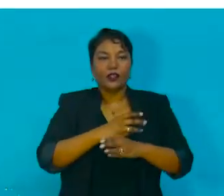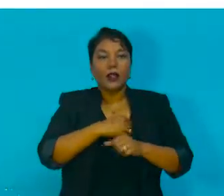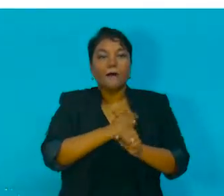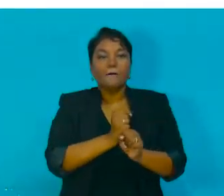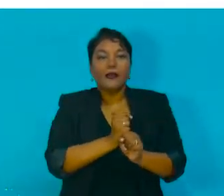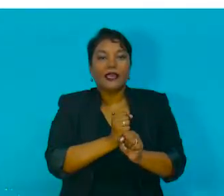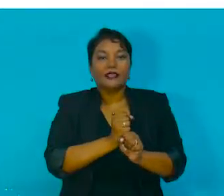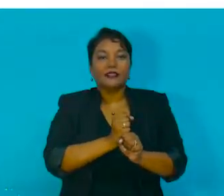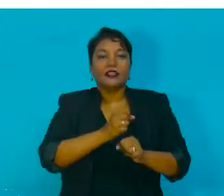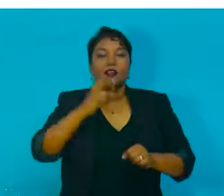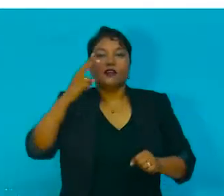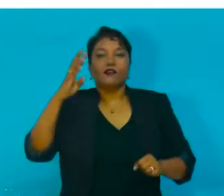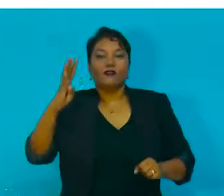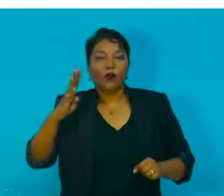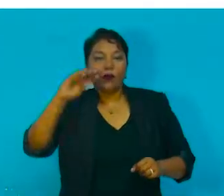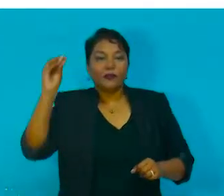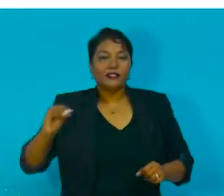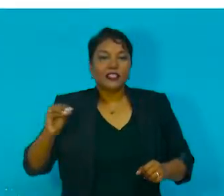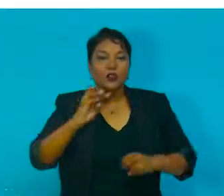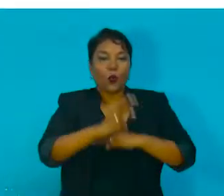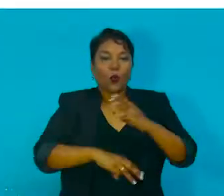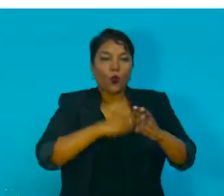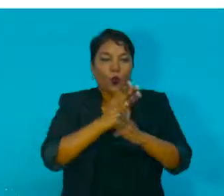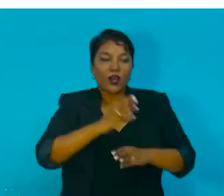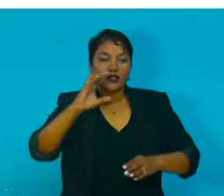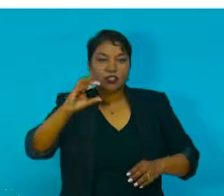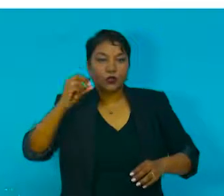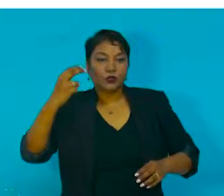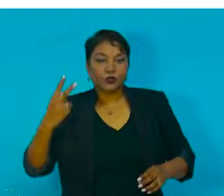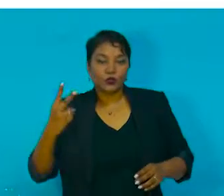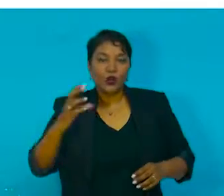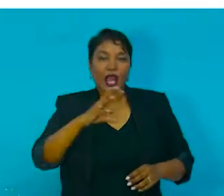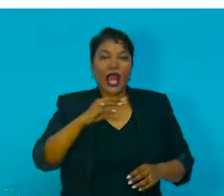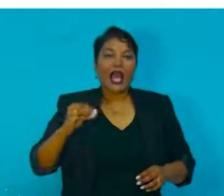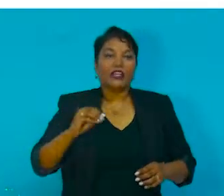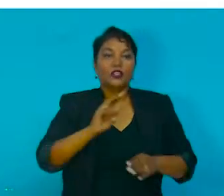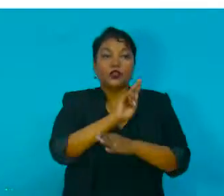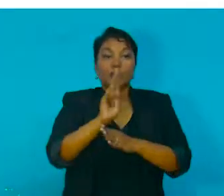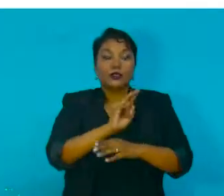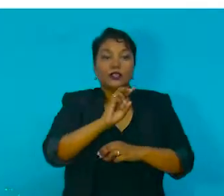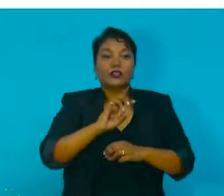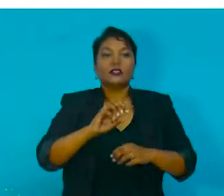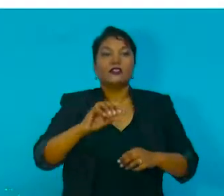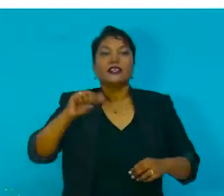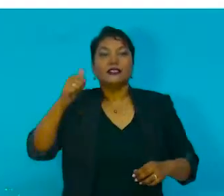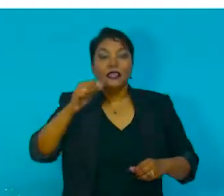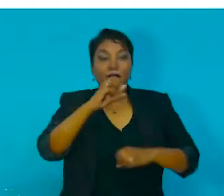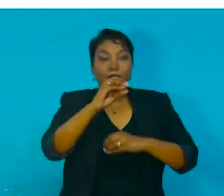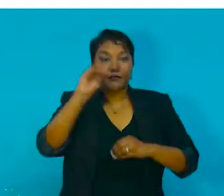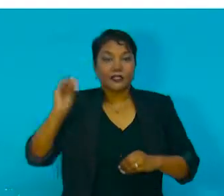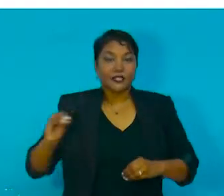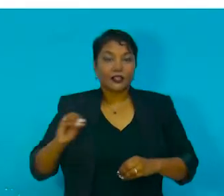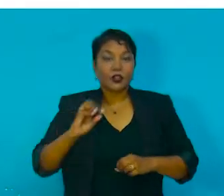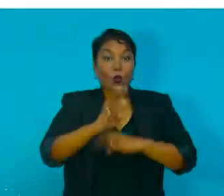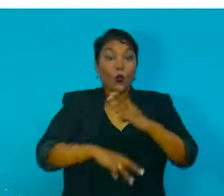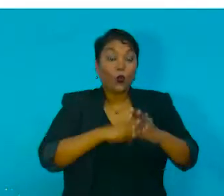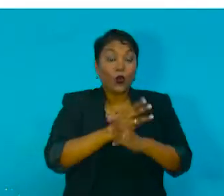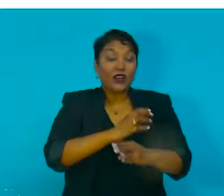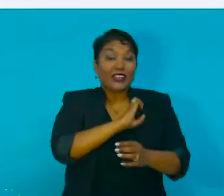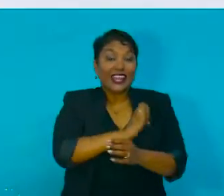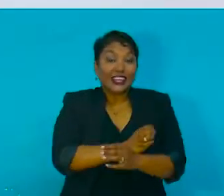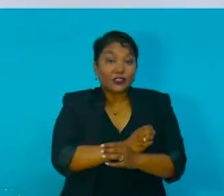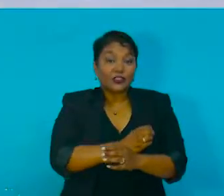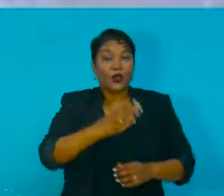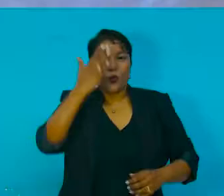and 4 to 10% of global power consumption. This consumption emanates from telecommunication networks to